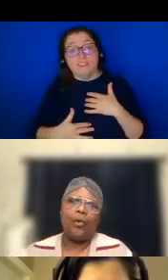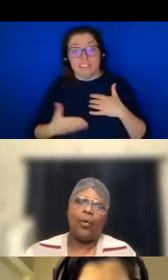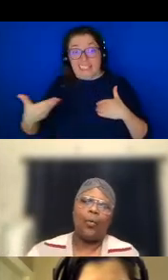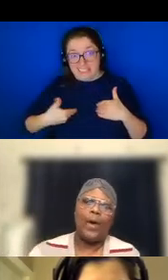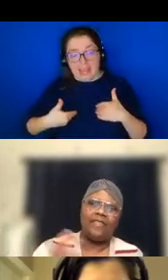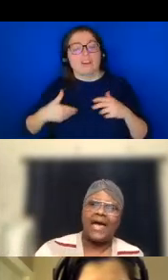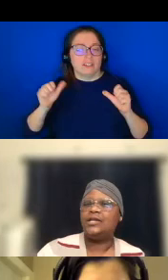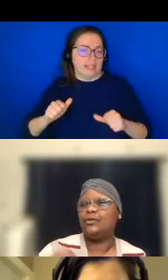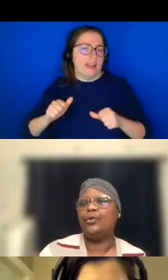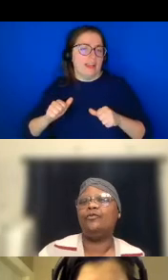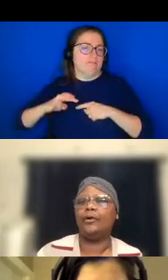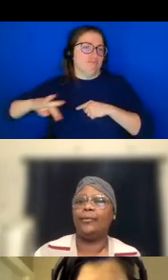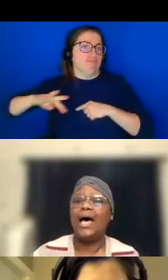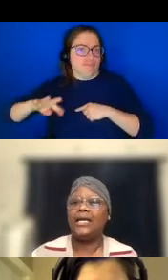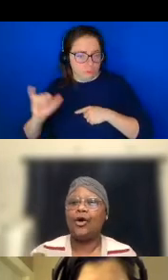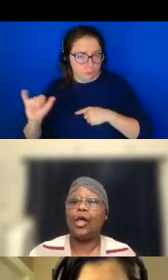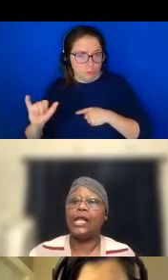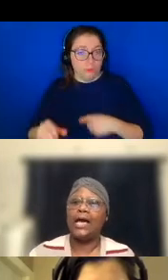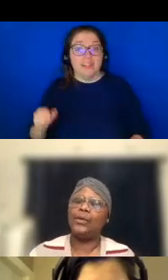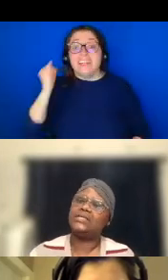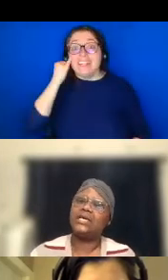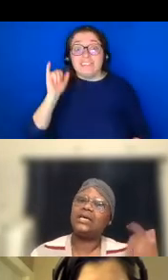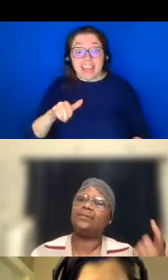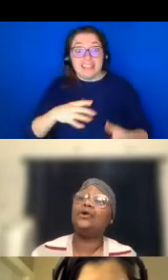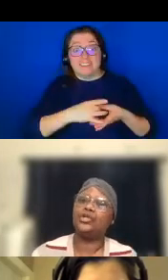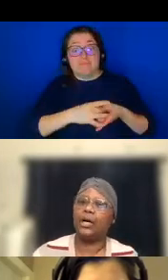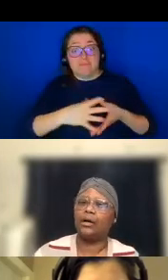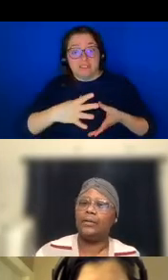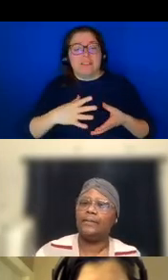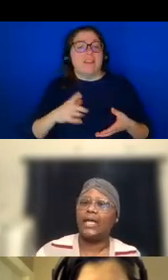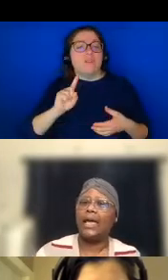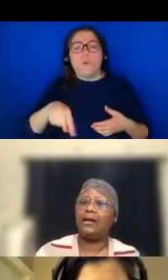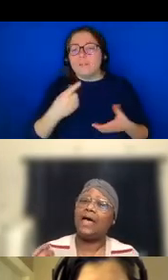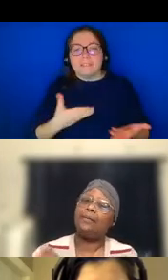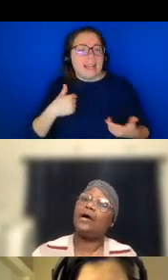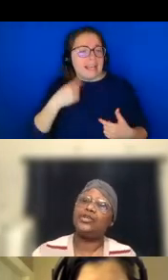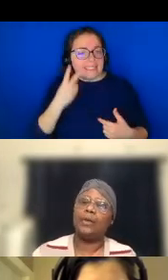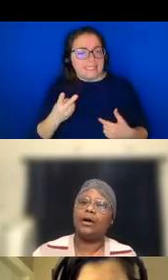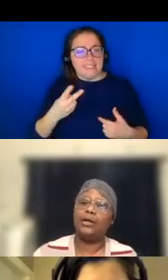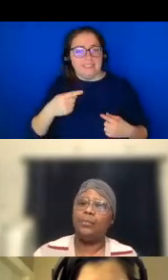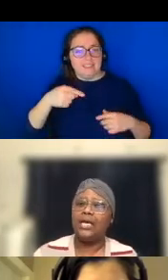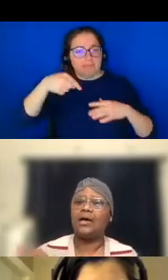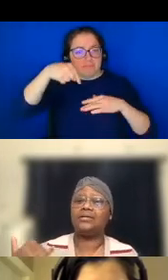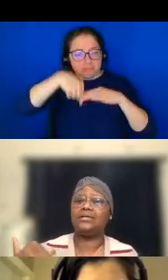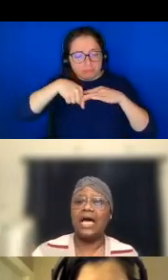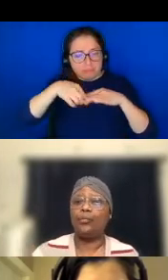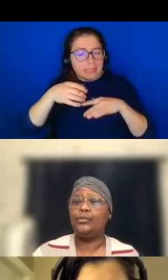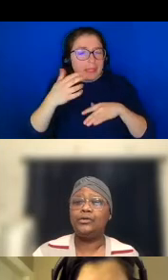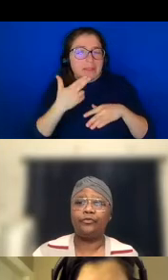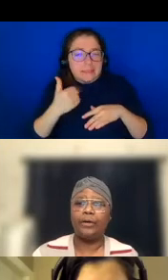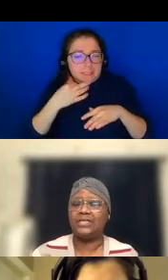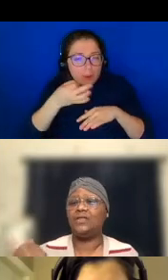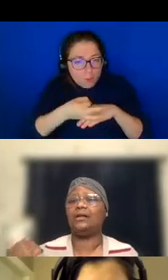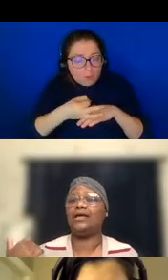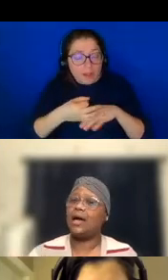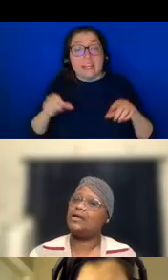Now, when that is removed from the body, all I will see is a puncture mark. And that puncture mark could be a stab wound